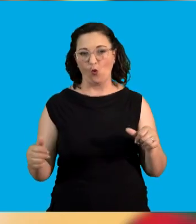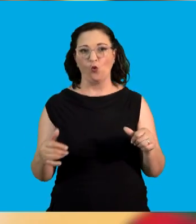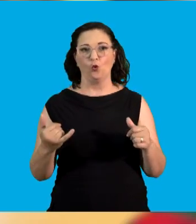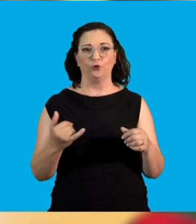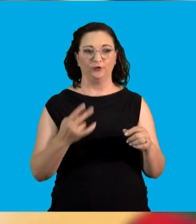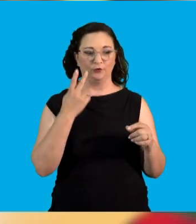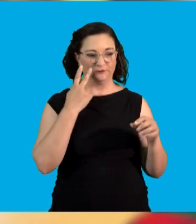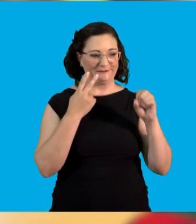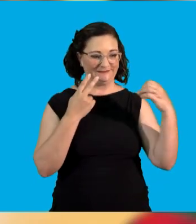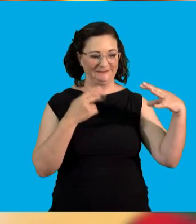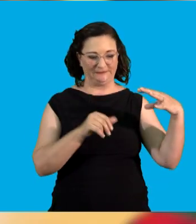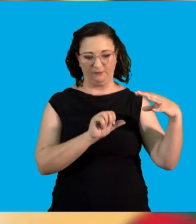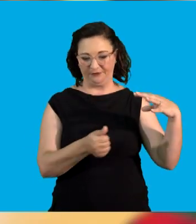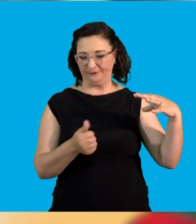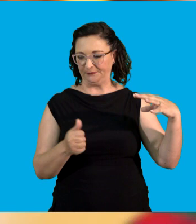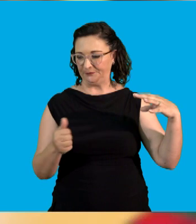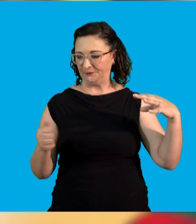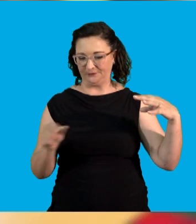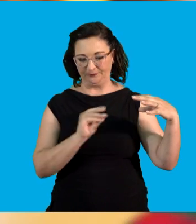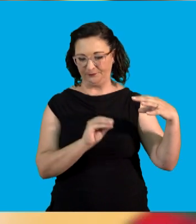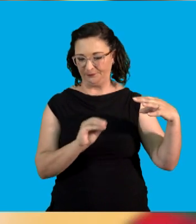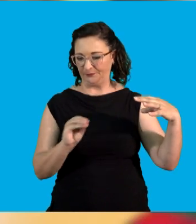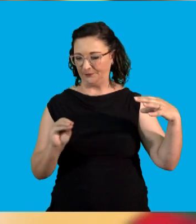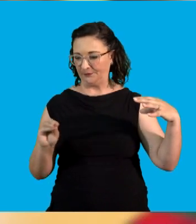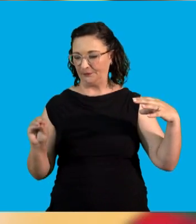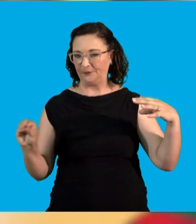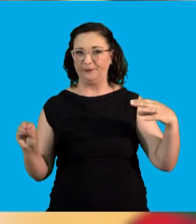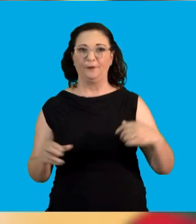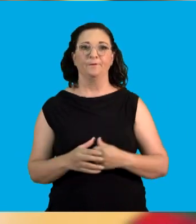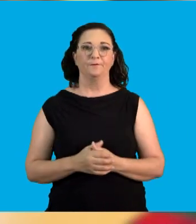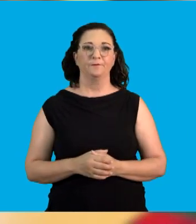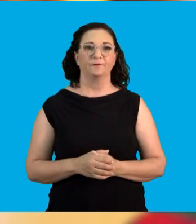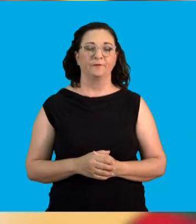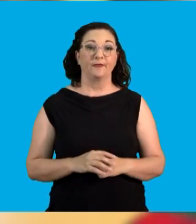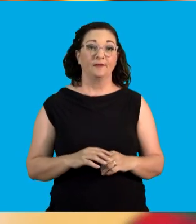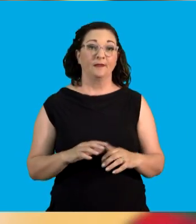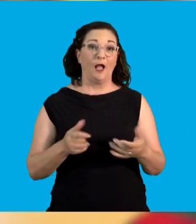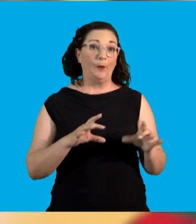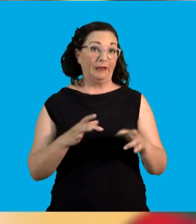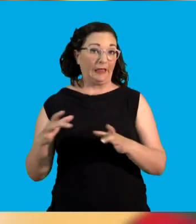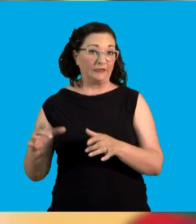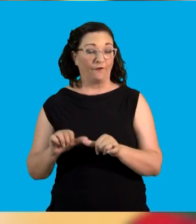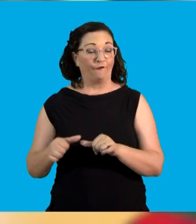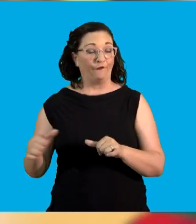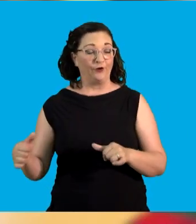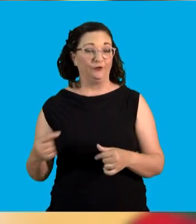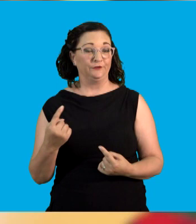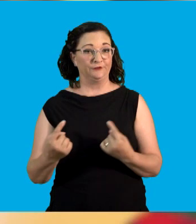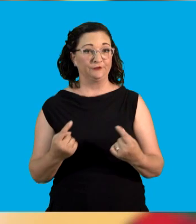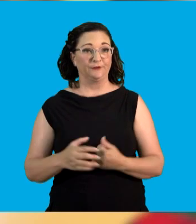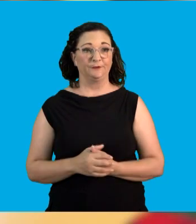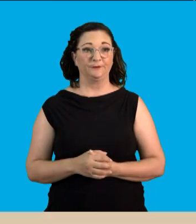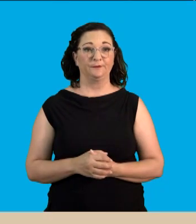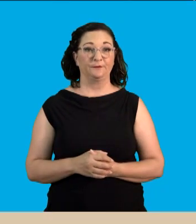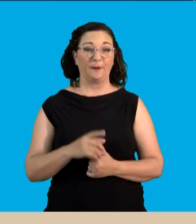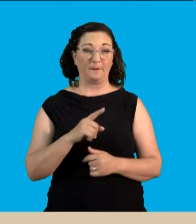according to the distance away from the sun. Okay, so this is the order of how the planets follow each other from